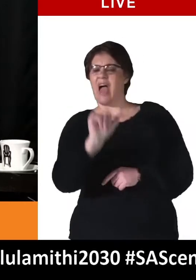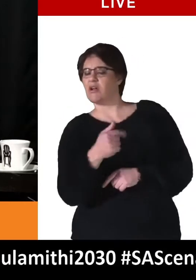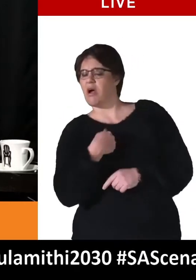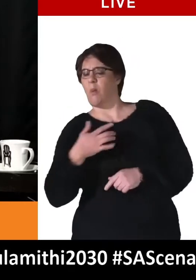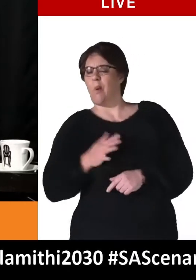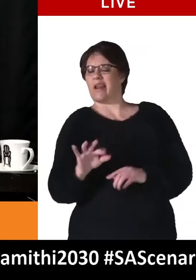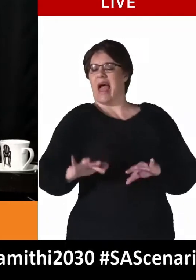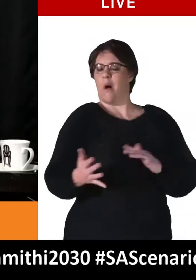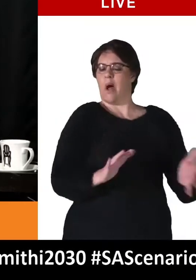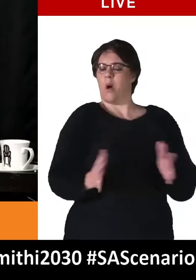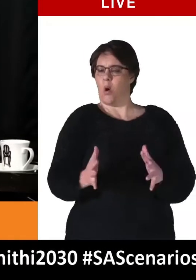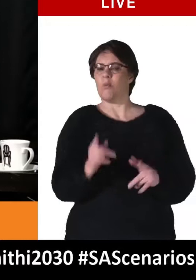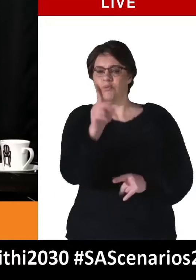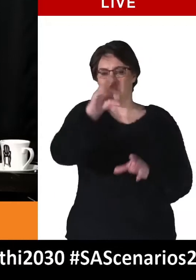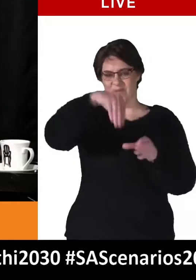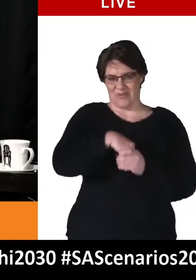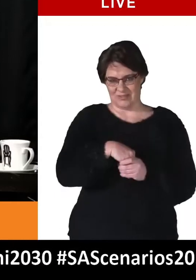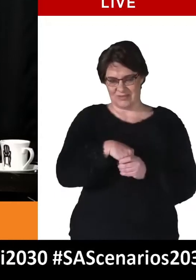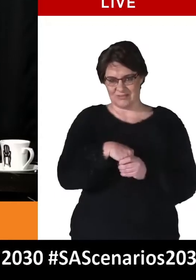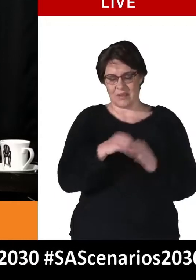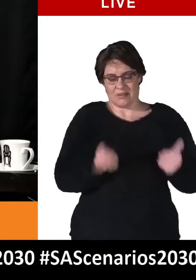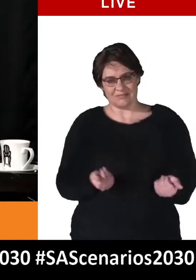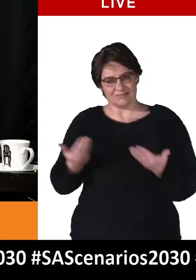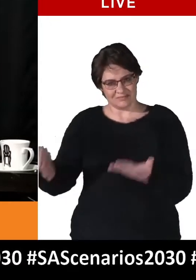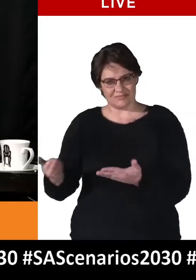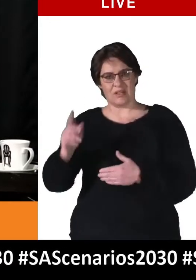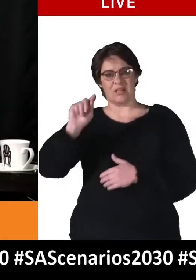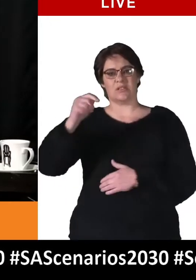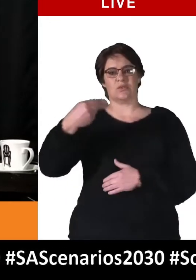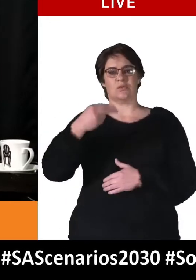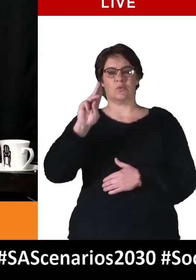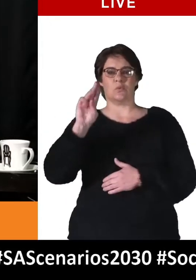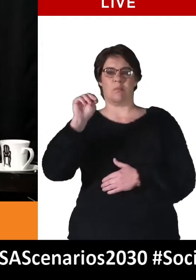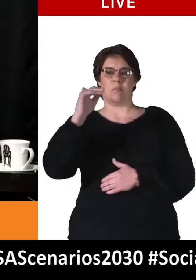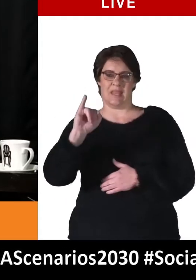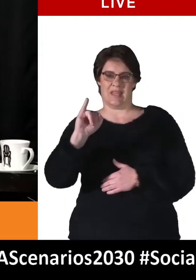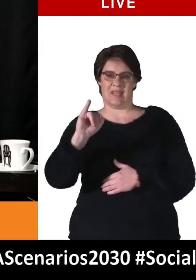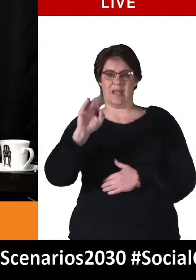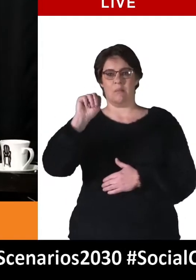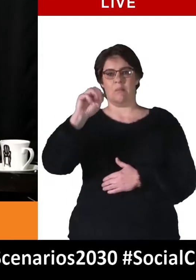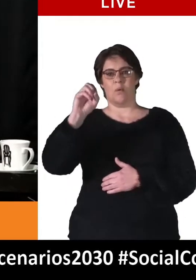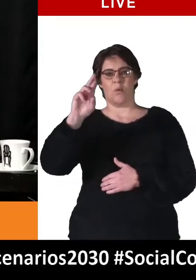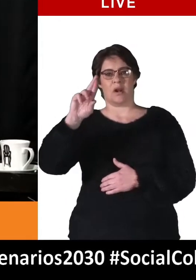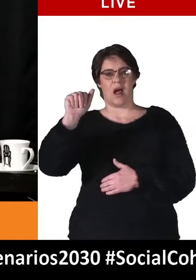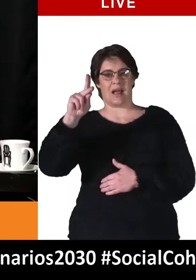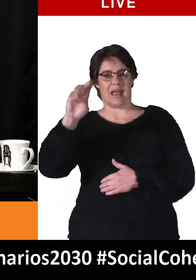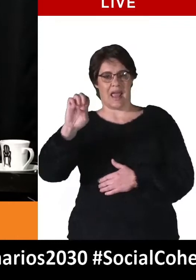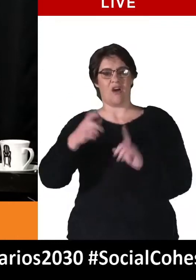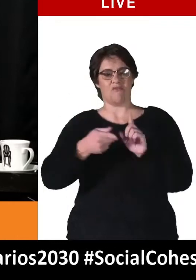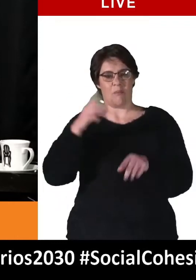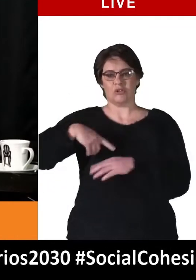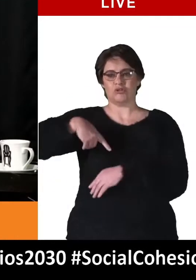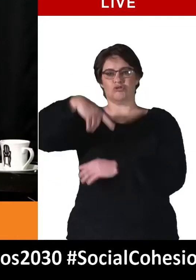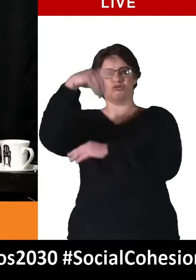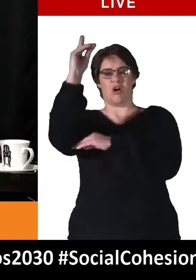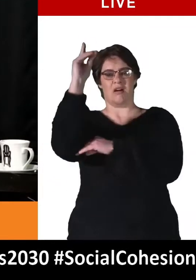that we all want. I will now hand over to Ms. Tumi Morake of the Giraffe Neck News to give